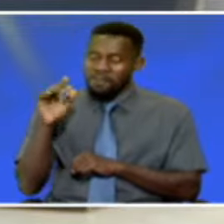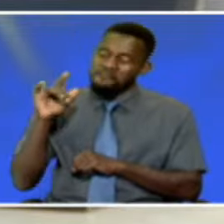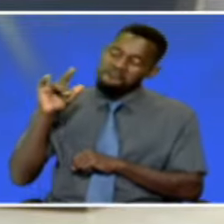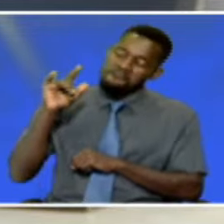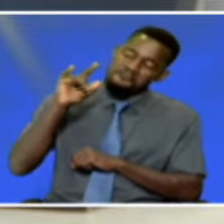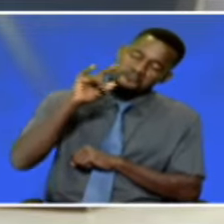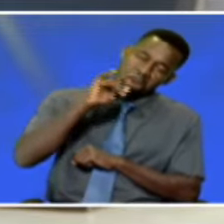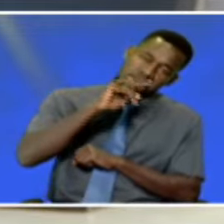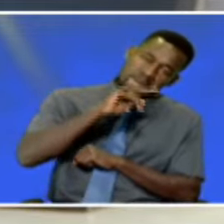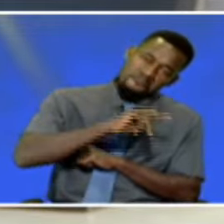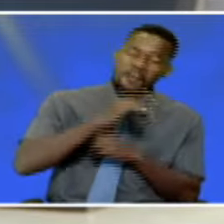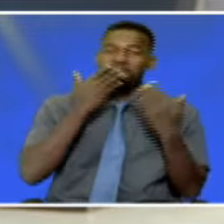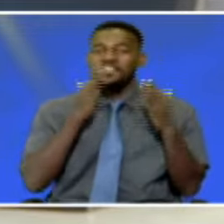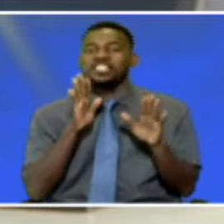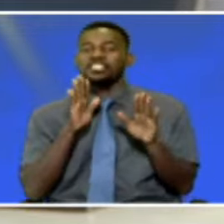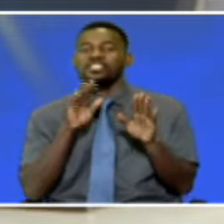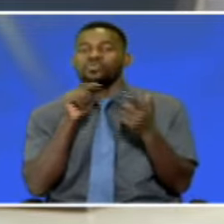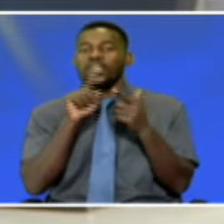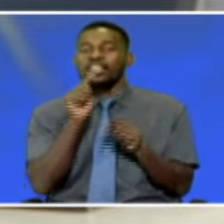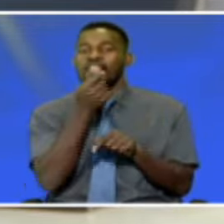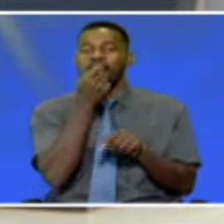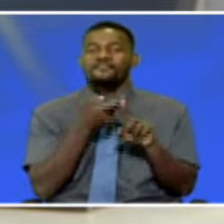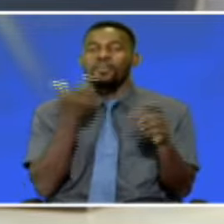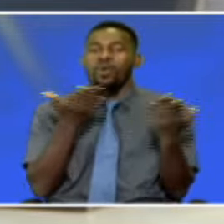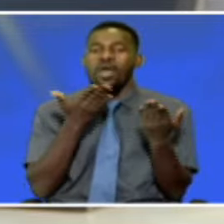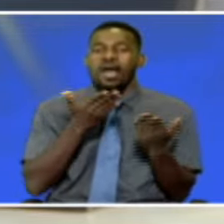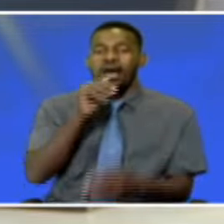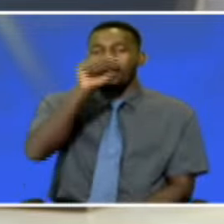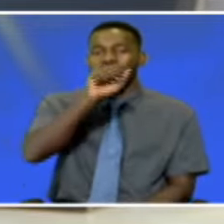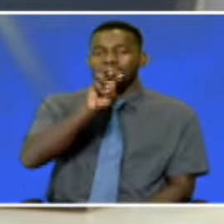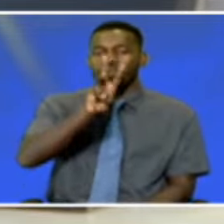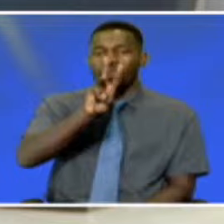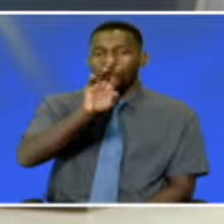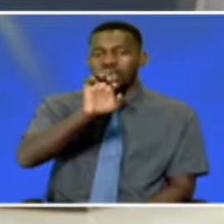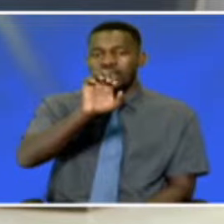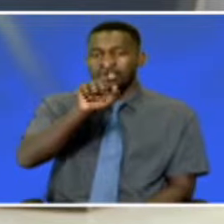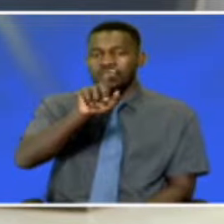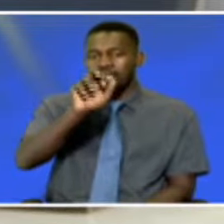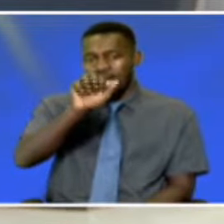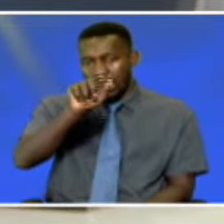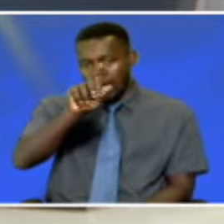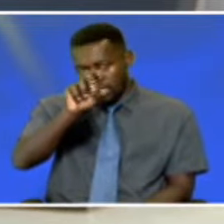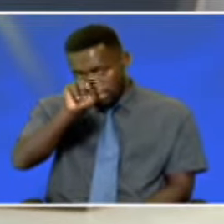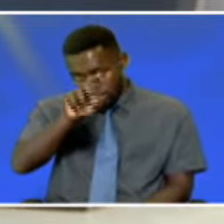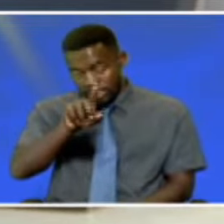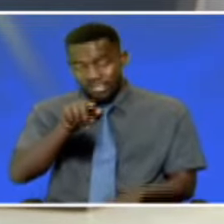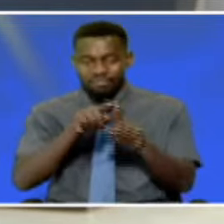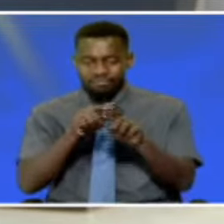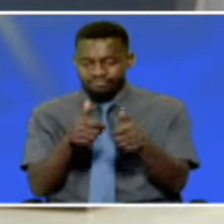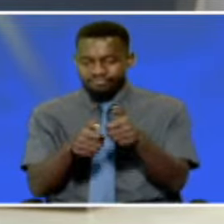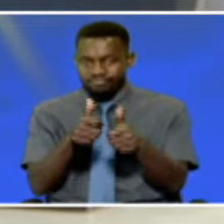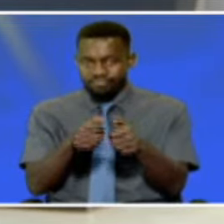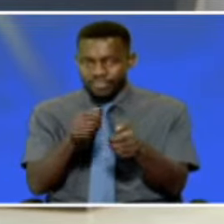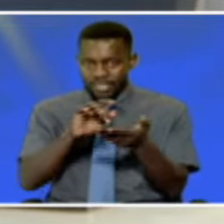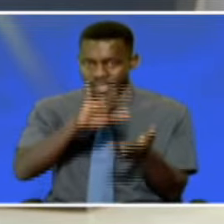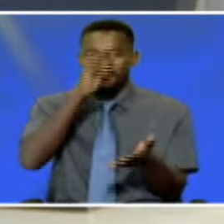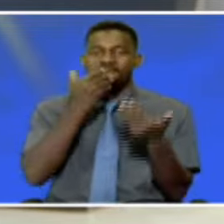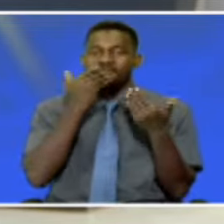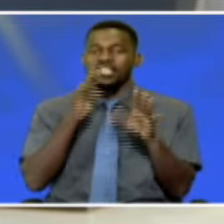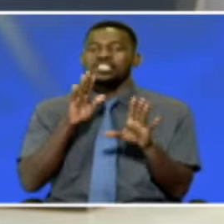from Switzerland and took the earliest opportunity to condemn the attack that led to the death of Principal Magistrate of the Makadara